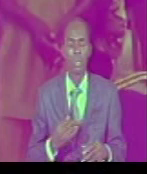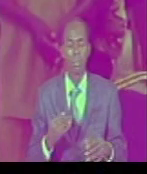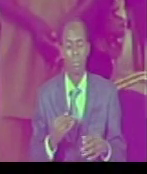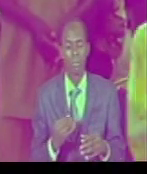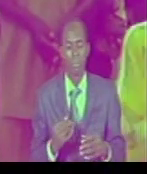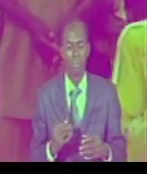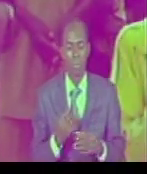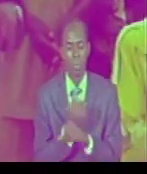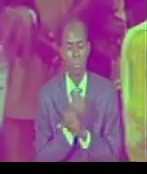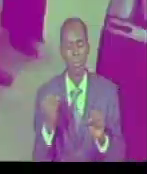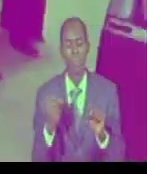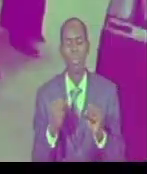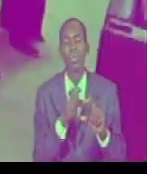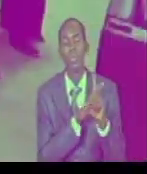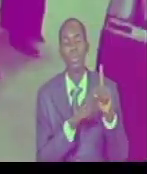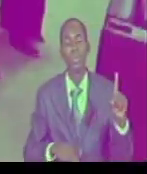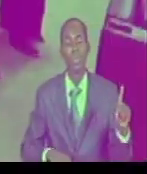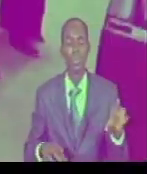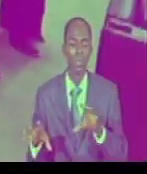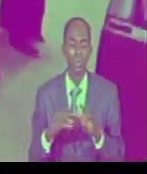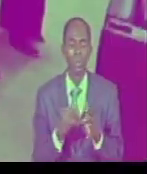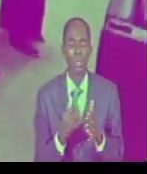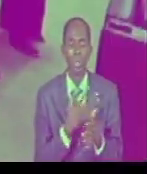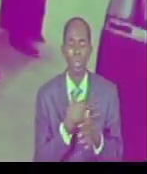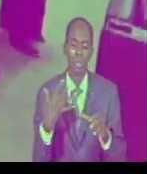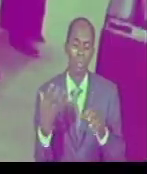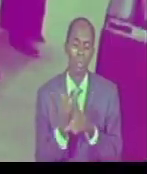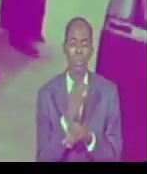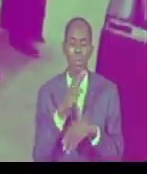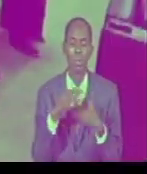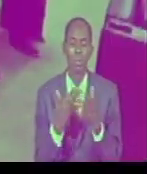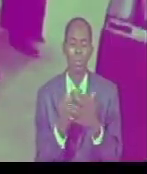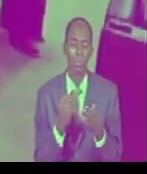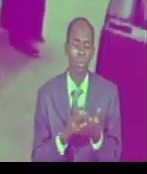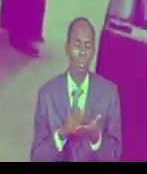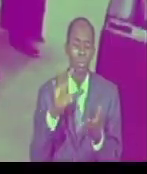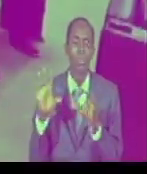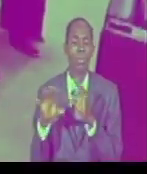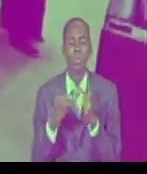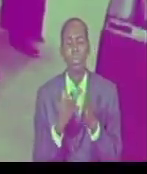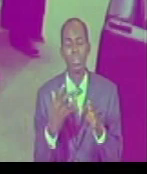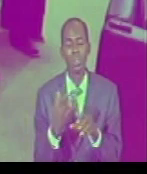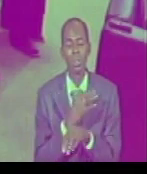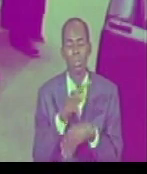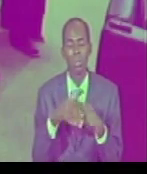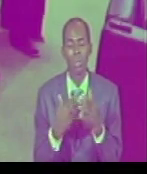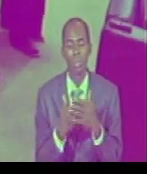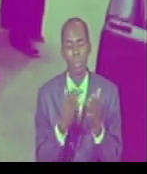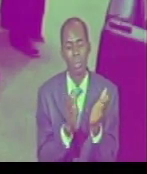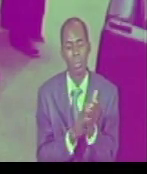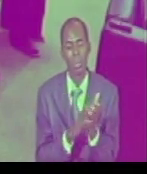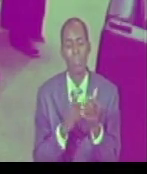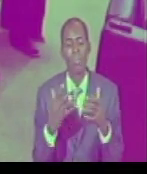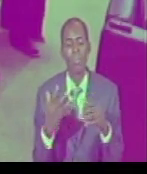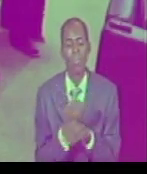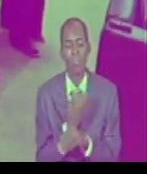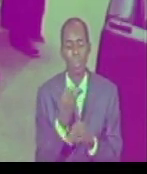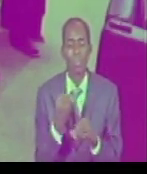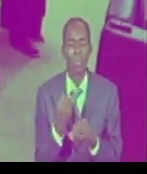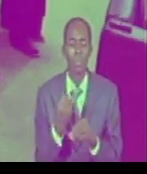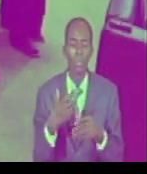do it and take the glory. Do it and take the praises. Do it and let the program